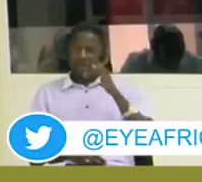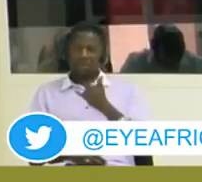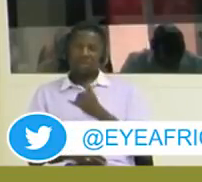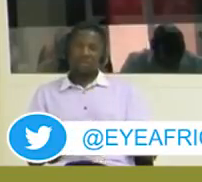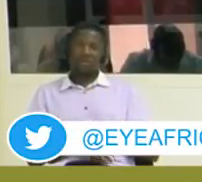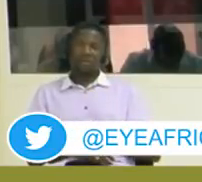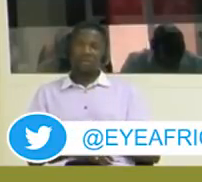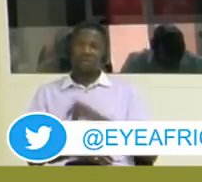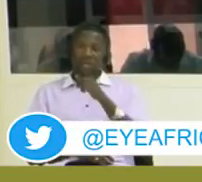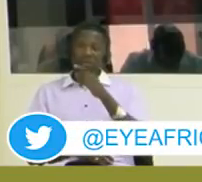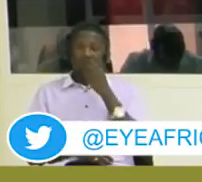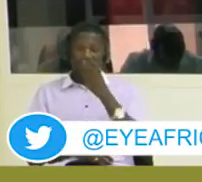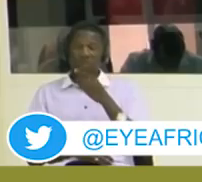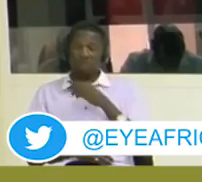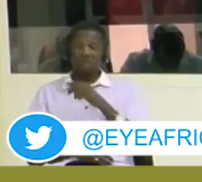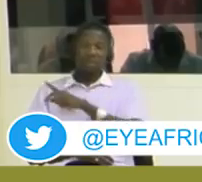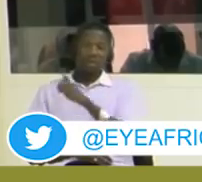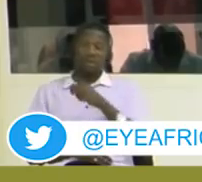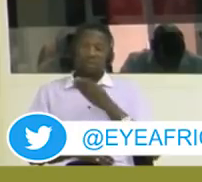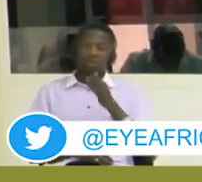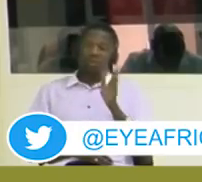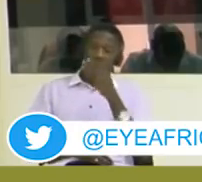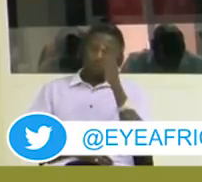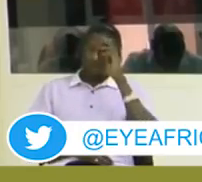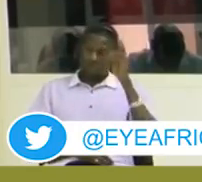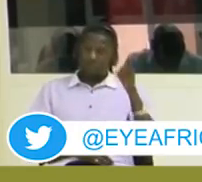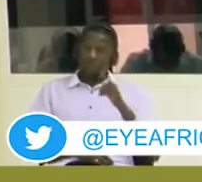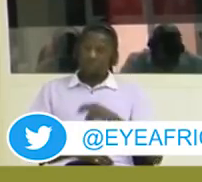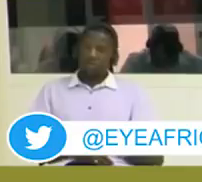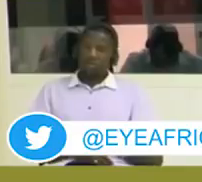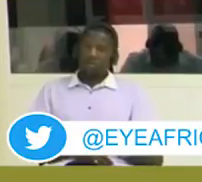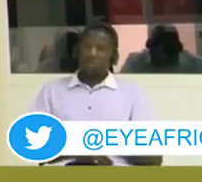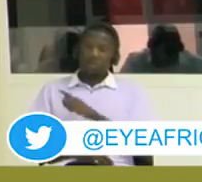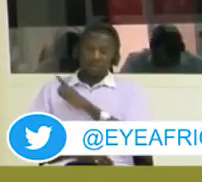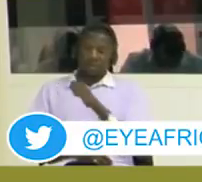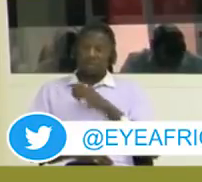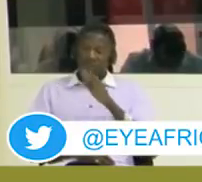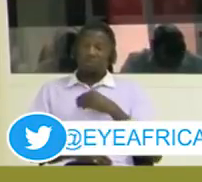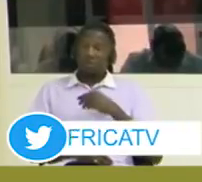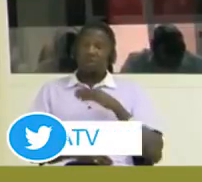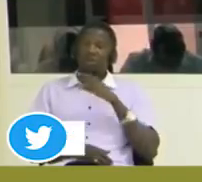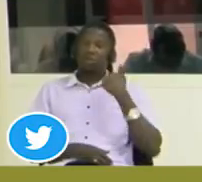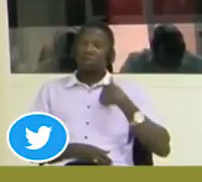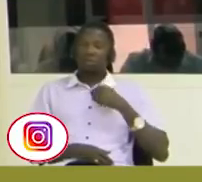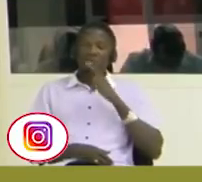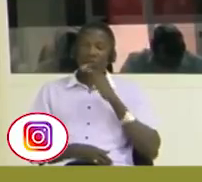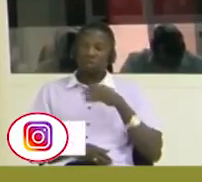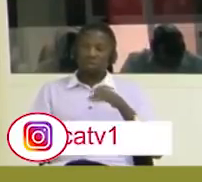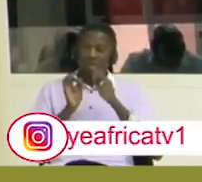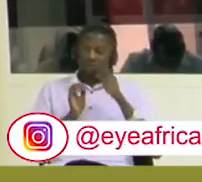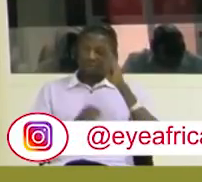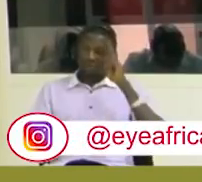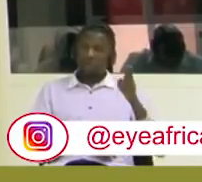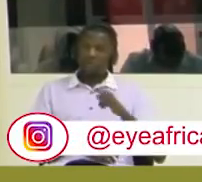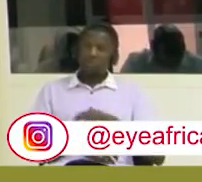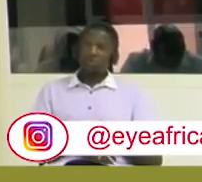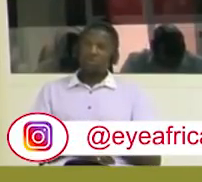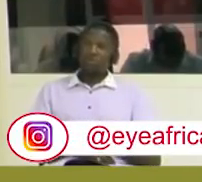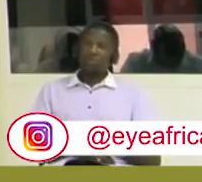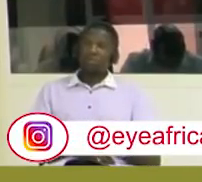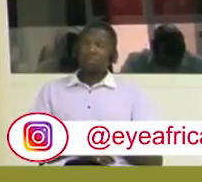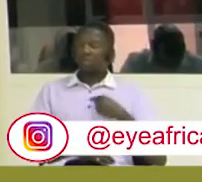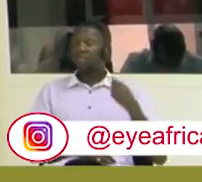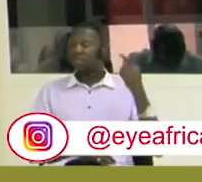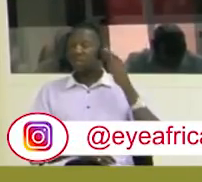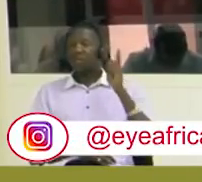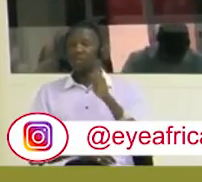home? Yes, sir. So they must be the people to have taken you home? Yes, sir. Well, let's hear what your orderlies have to say at